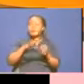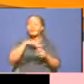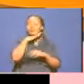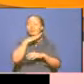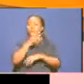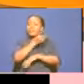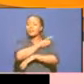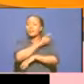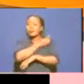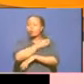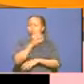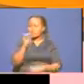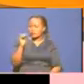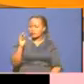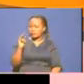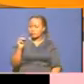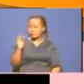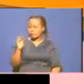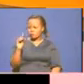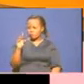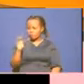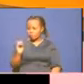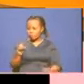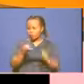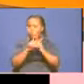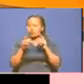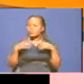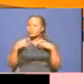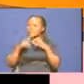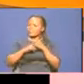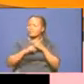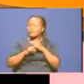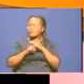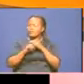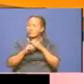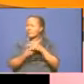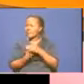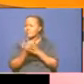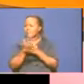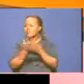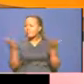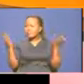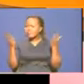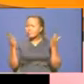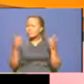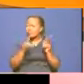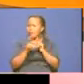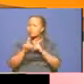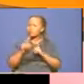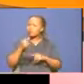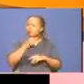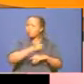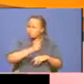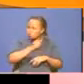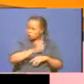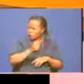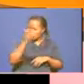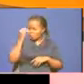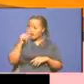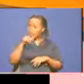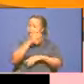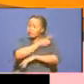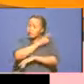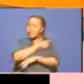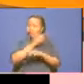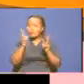Omolo. And he had started something. So I'm wondering what, and Pole, for your loss, because I know he was important and a very